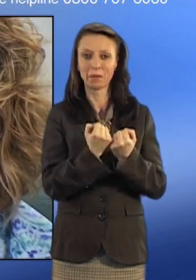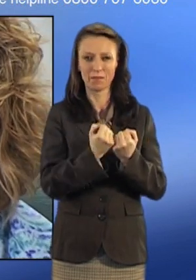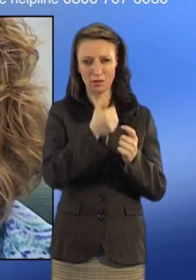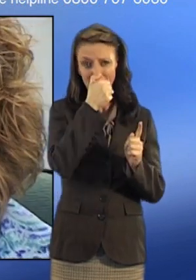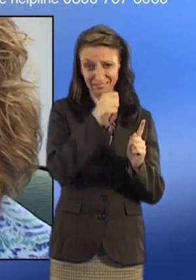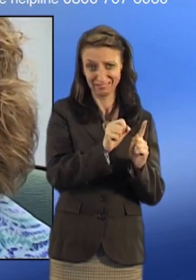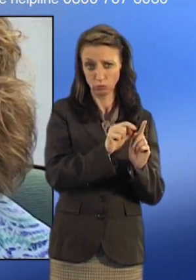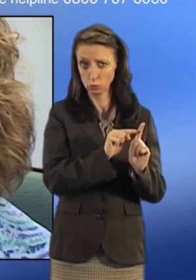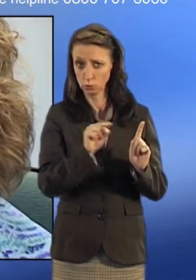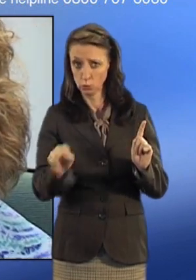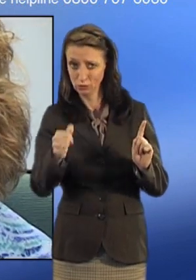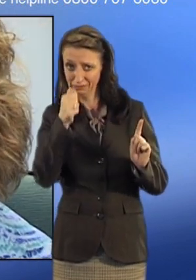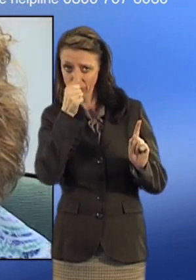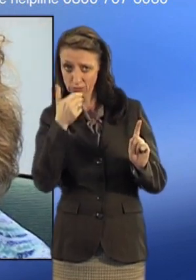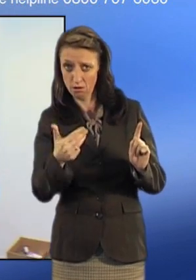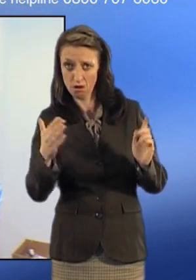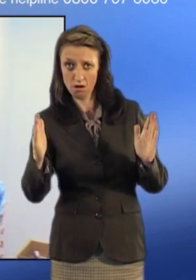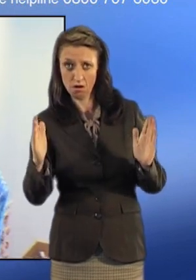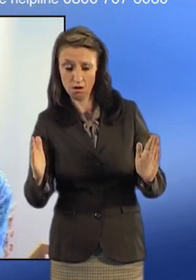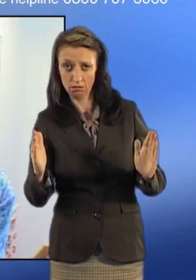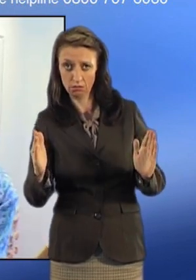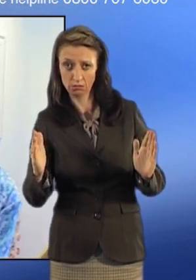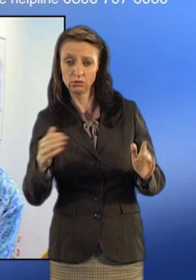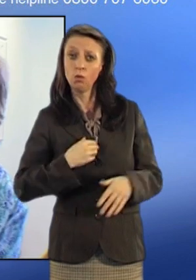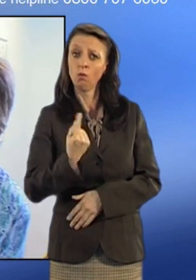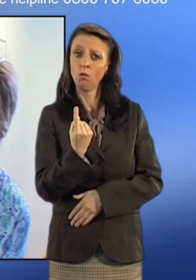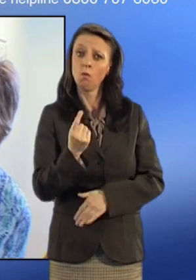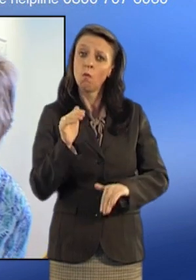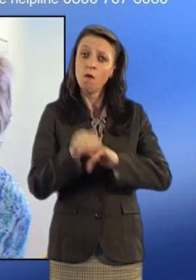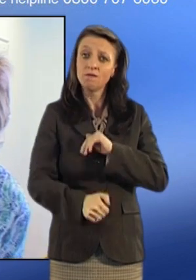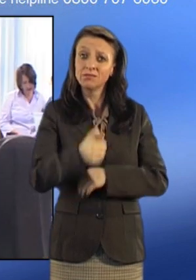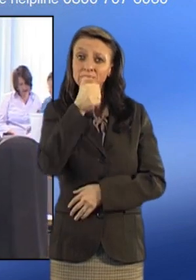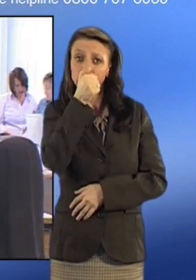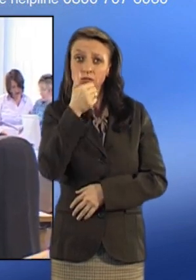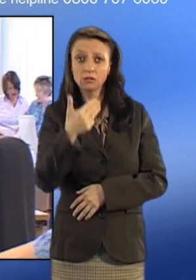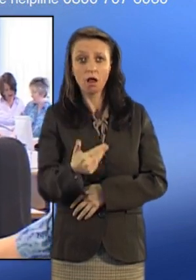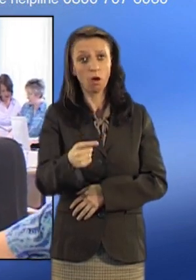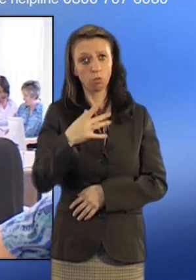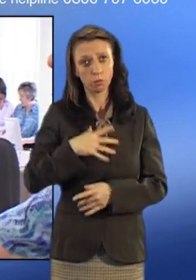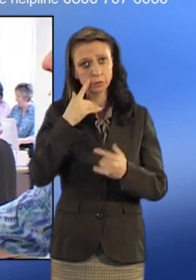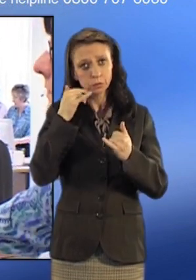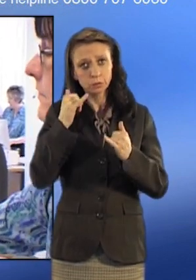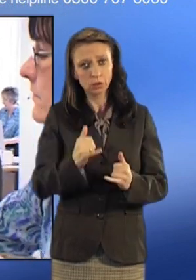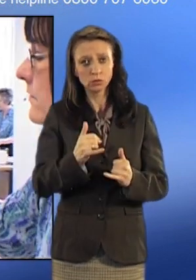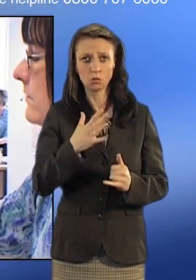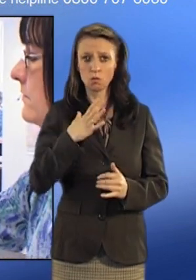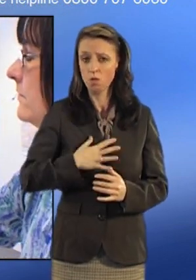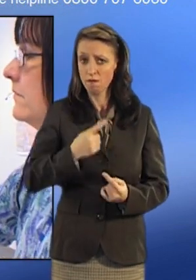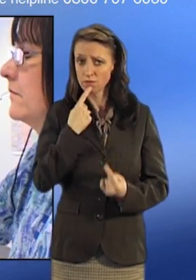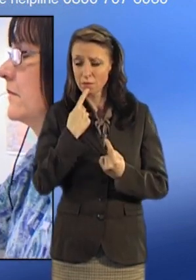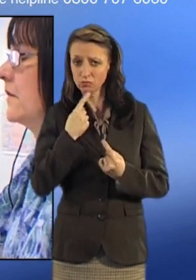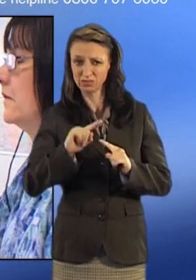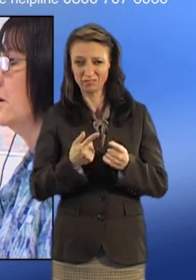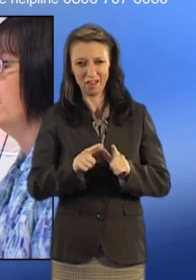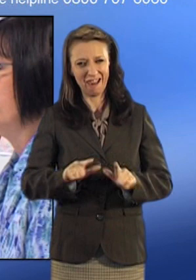If you're over 69 and would like to be screened, or if you need information about bowel cancer screening in another language or format, or